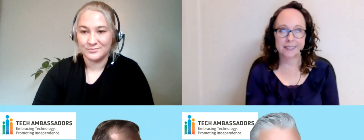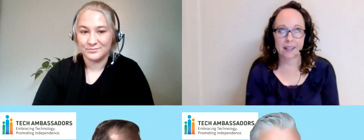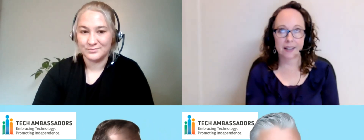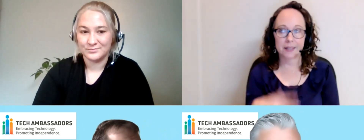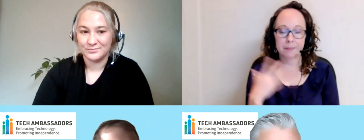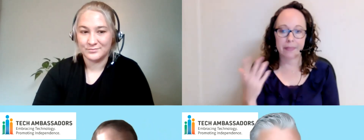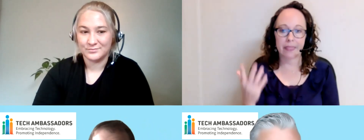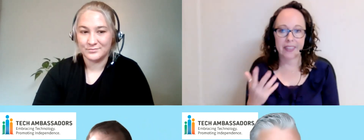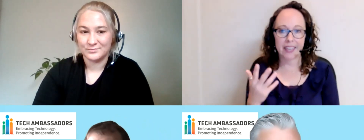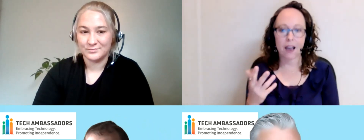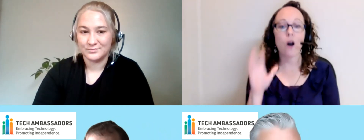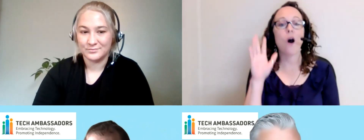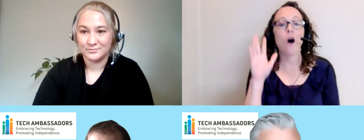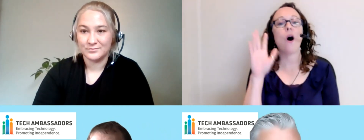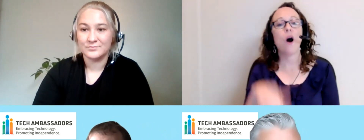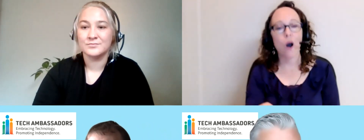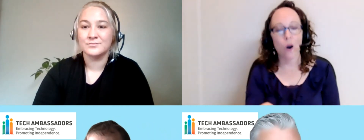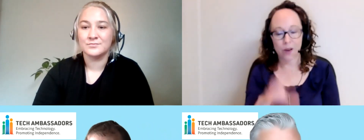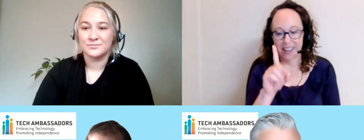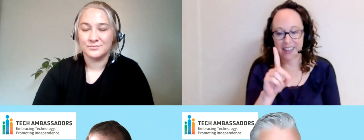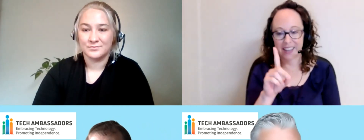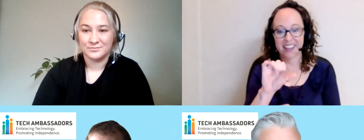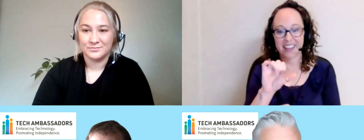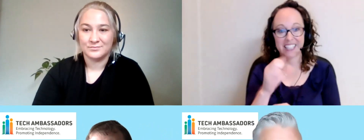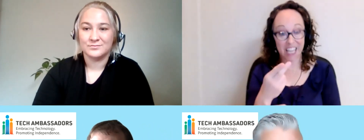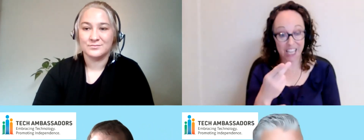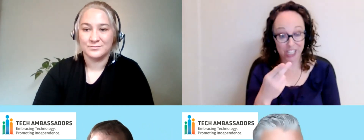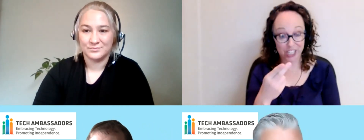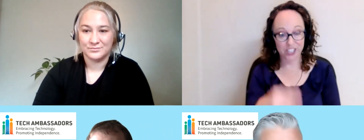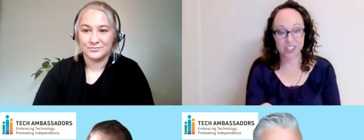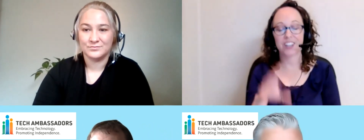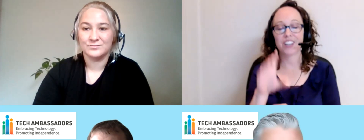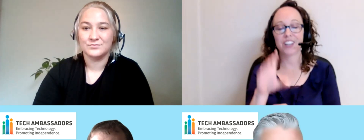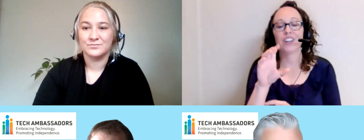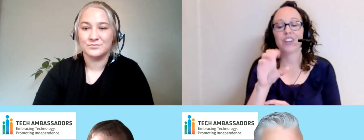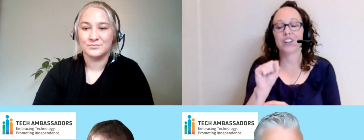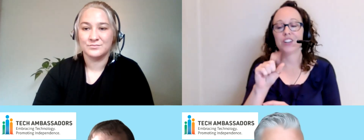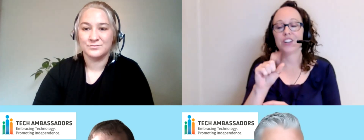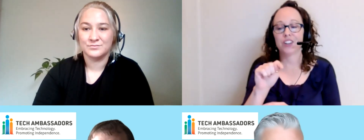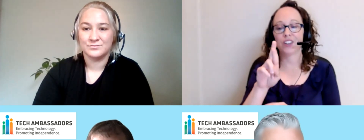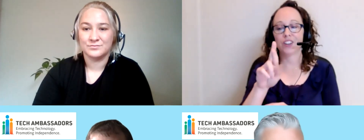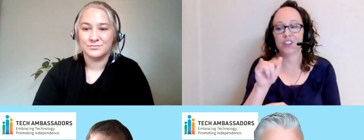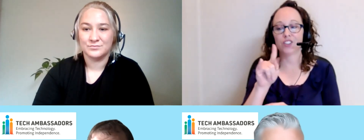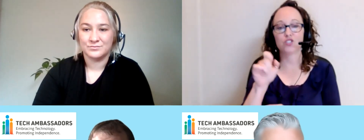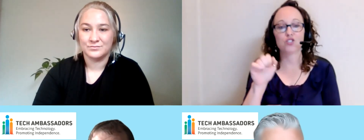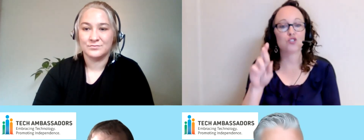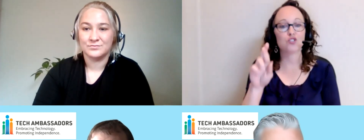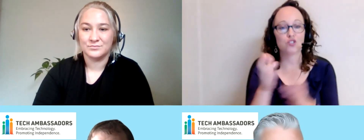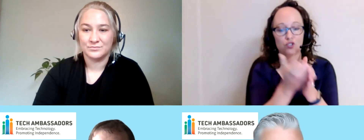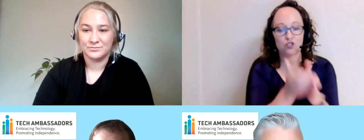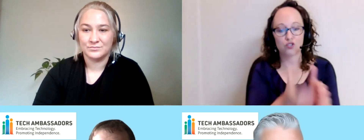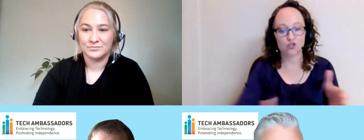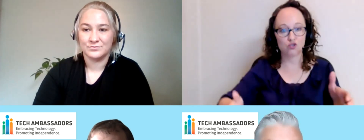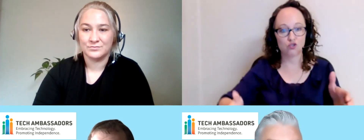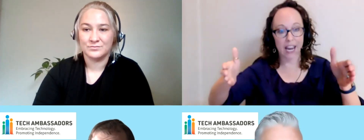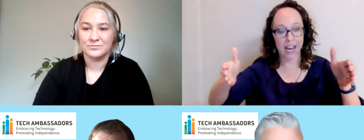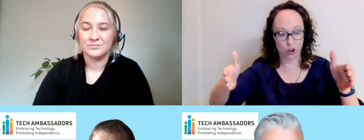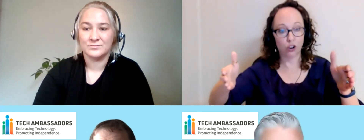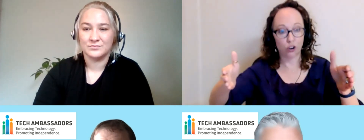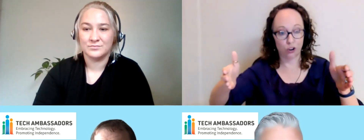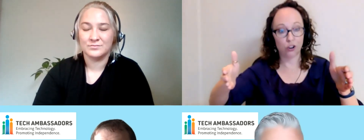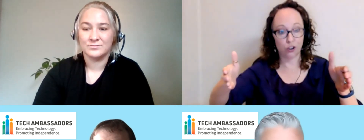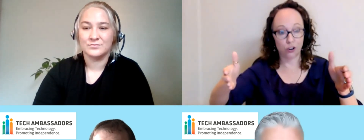the dish strainer that is also a shelf.